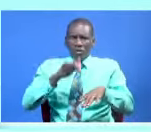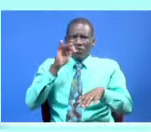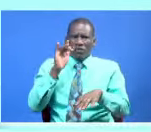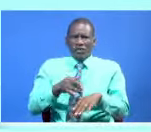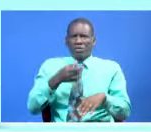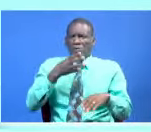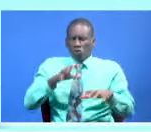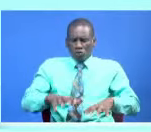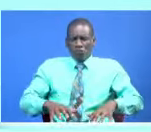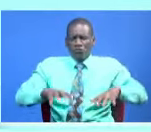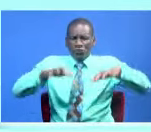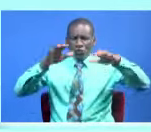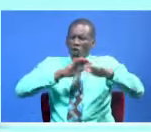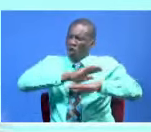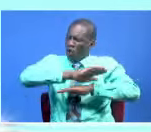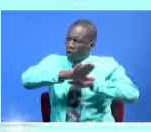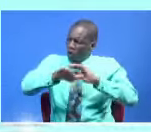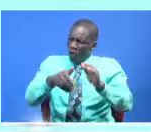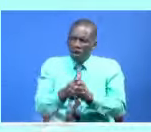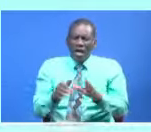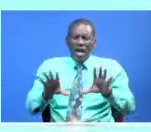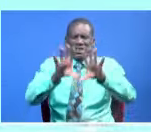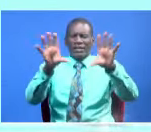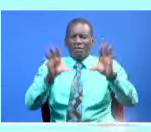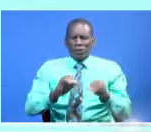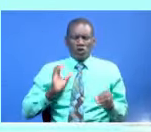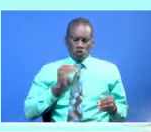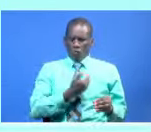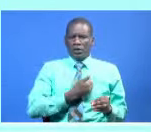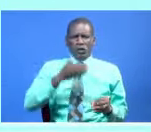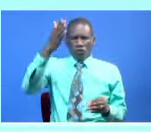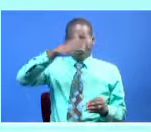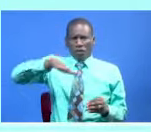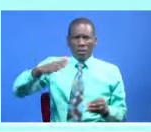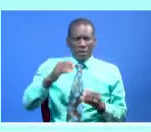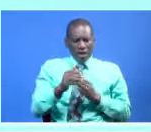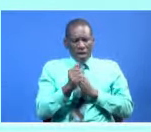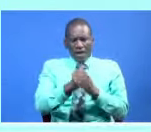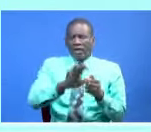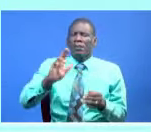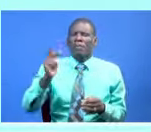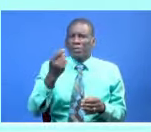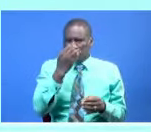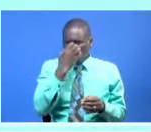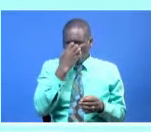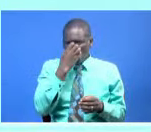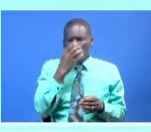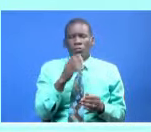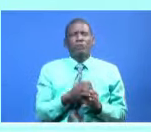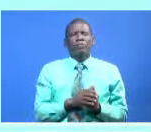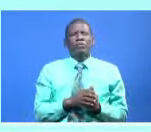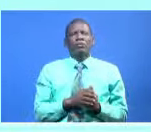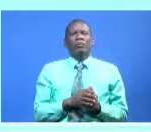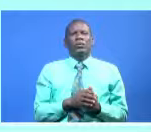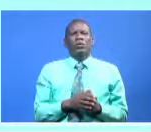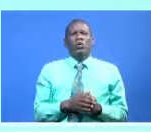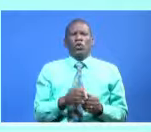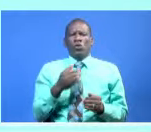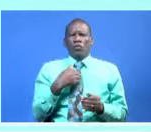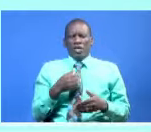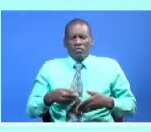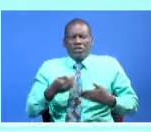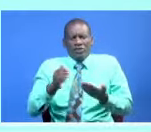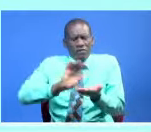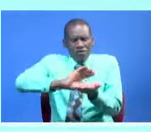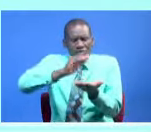mafuriko. Kama budget committee ya bunge, tukiongozwa na rais wetu kama president, tumeweka pesa ya